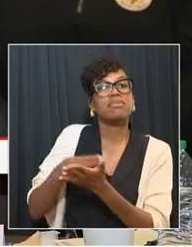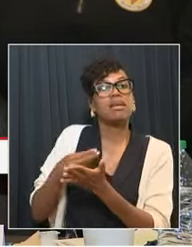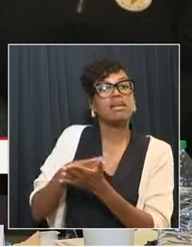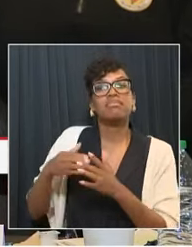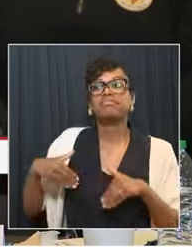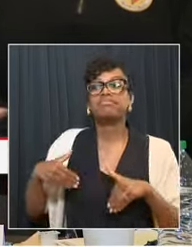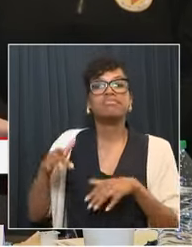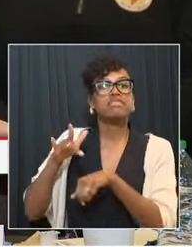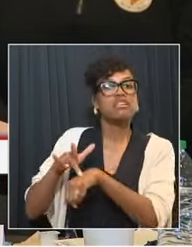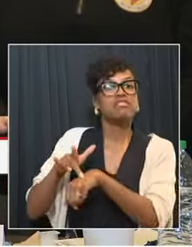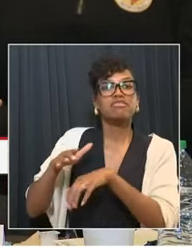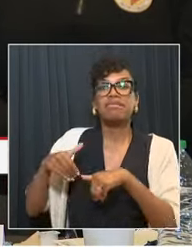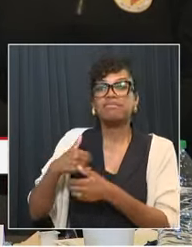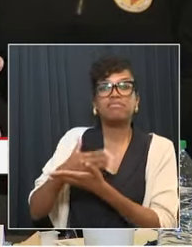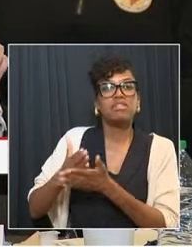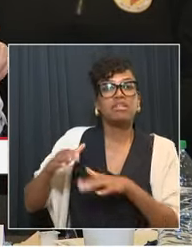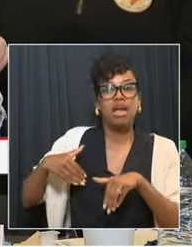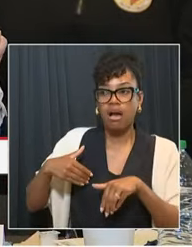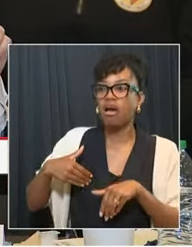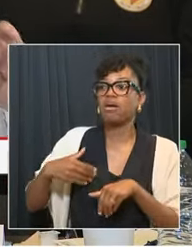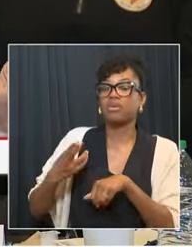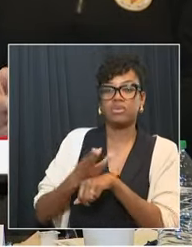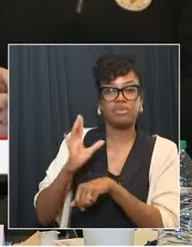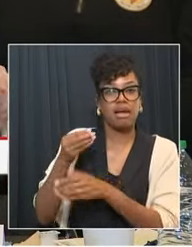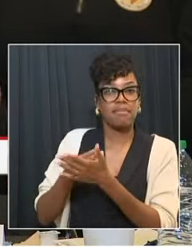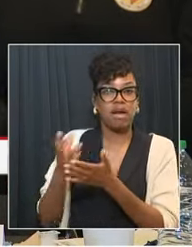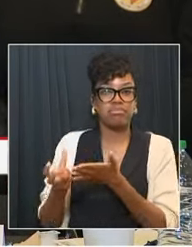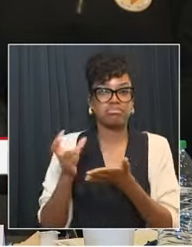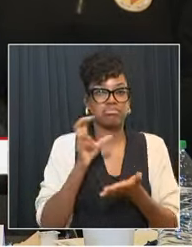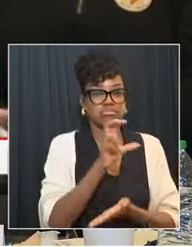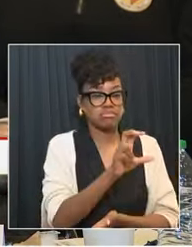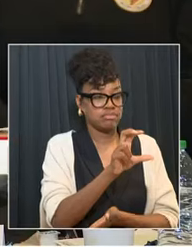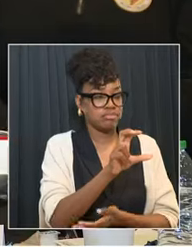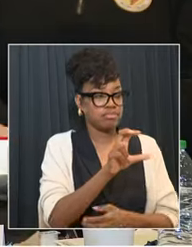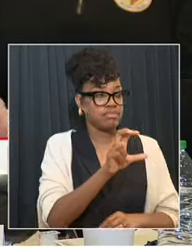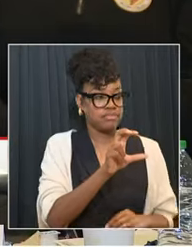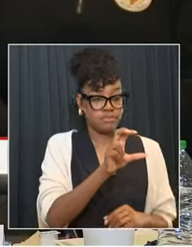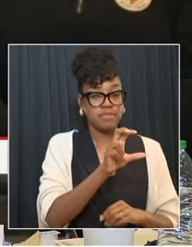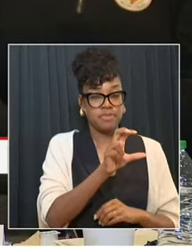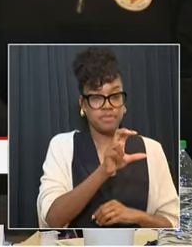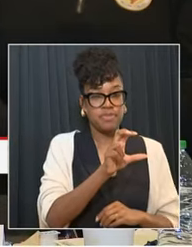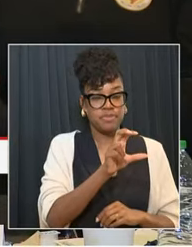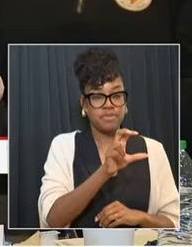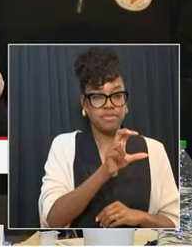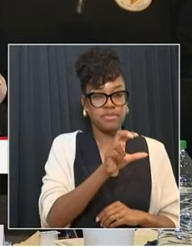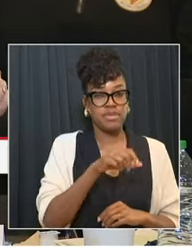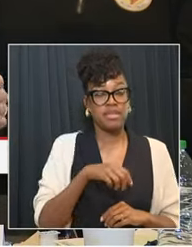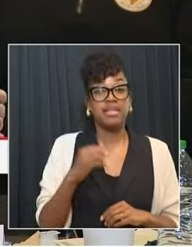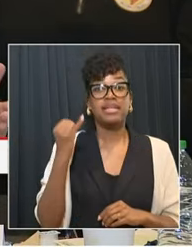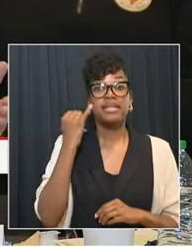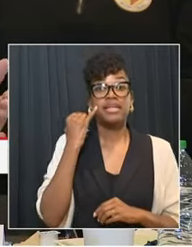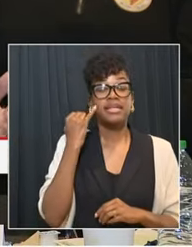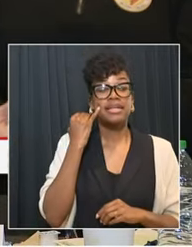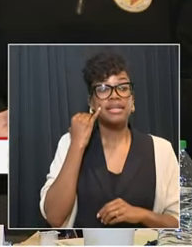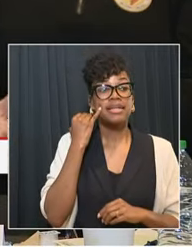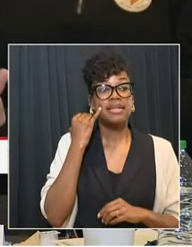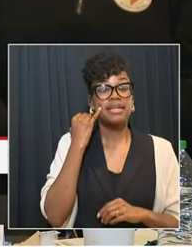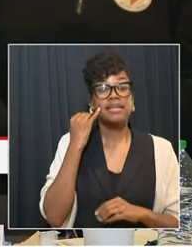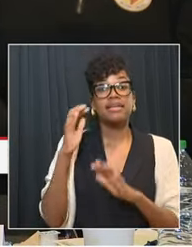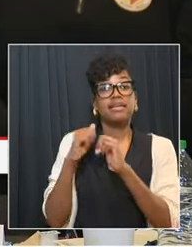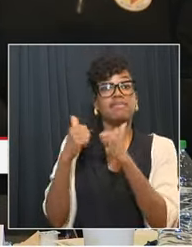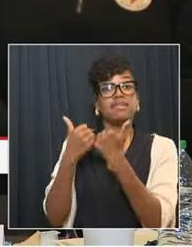As part of our balancing, without picking on any one agency, across all agencies, if there was money that the